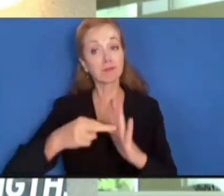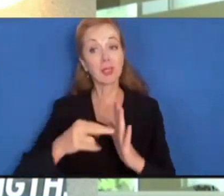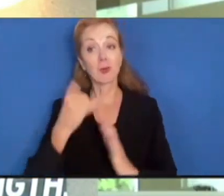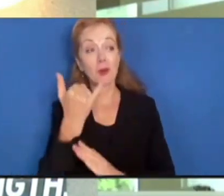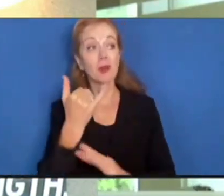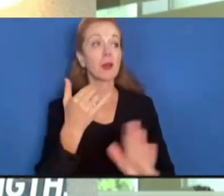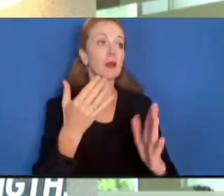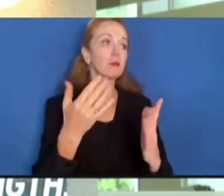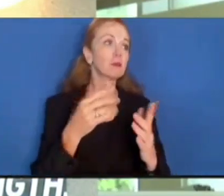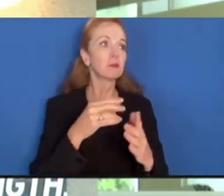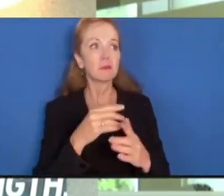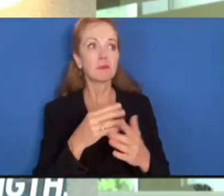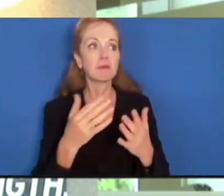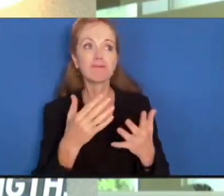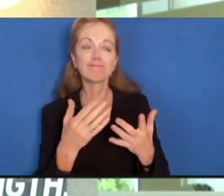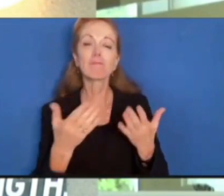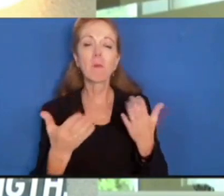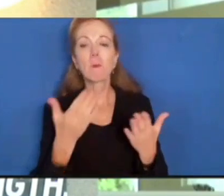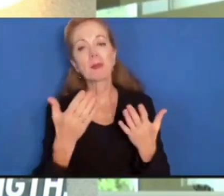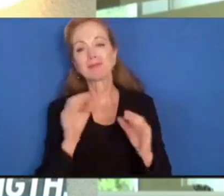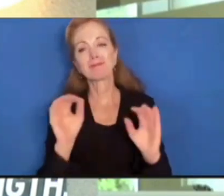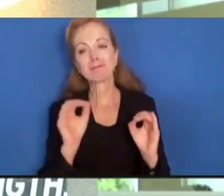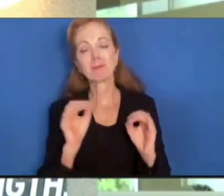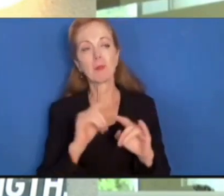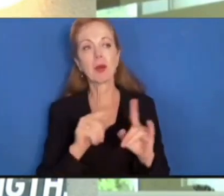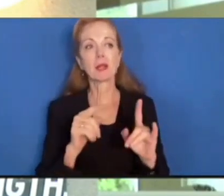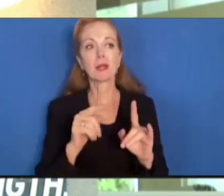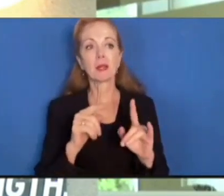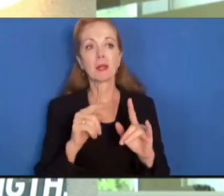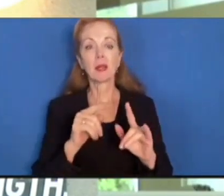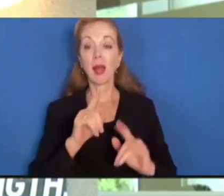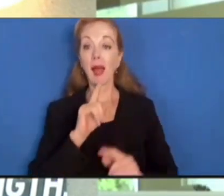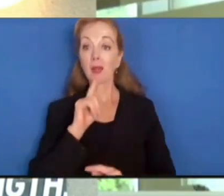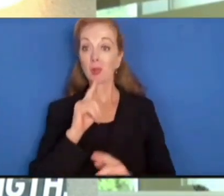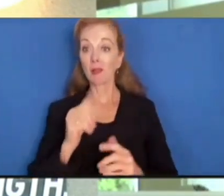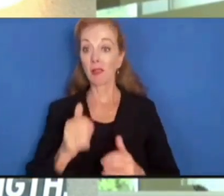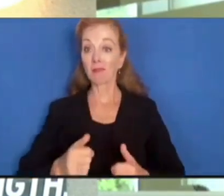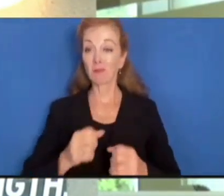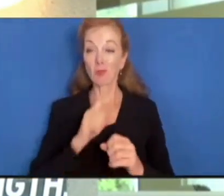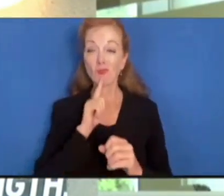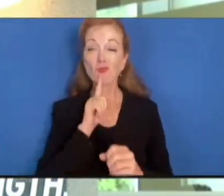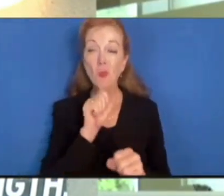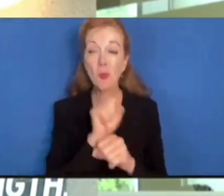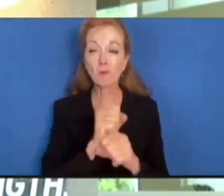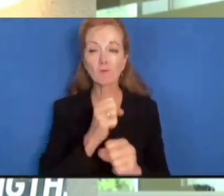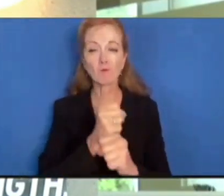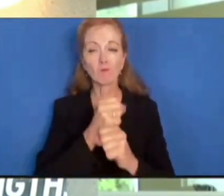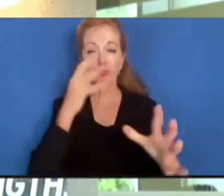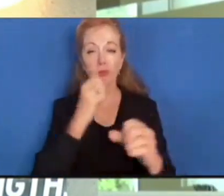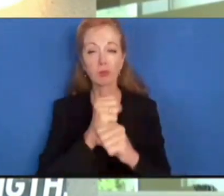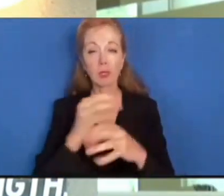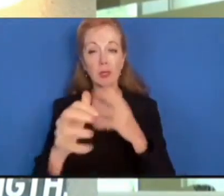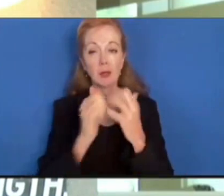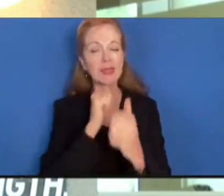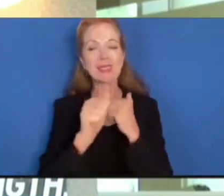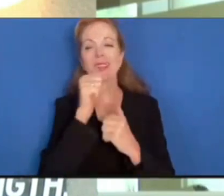innocent. But so as far as actual live explosions and significant damage, we haven't seen it a great deal here.